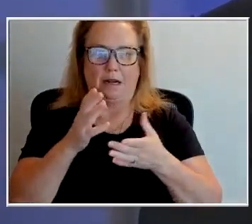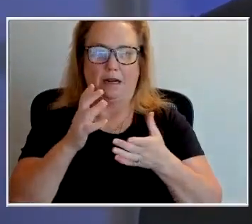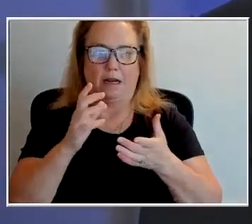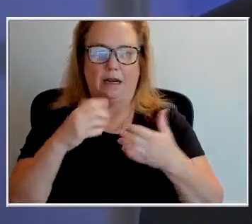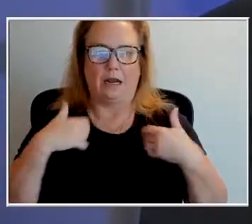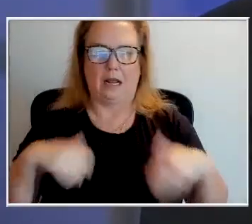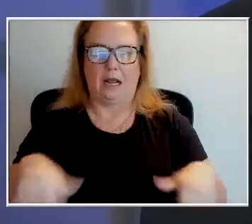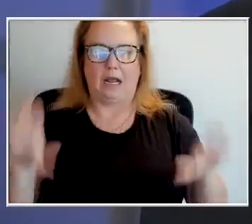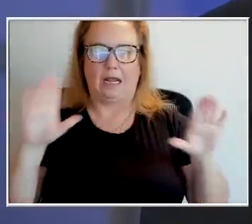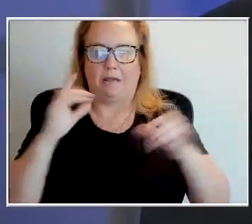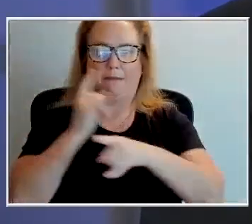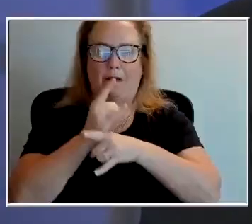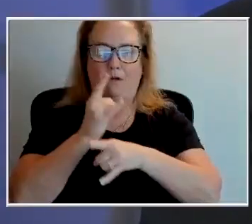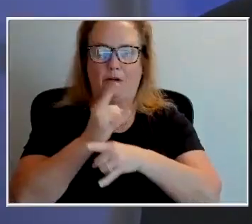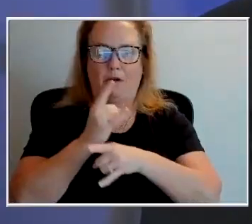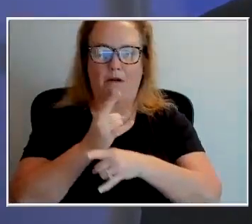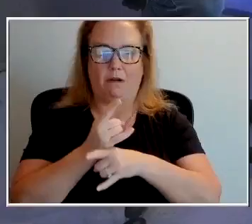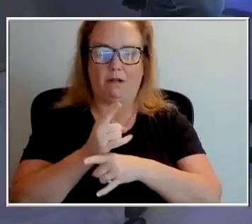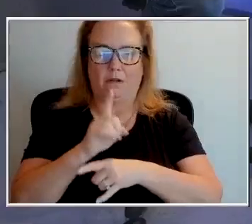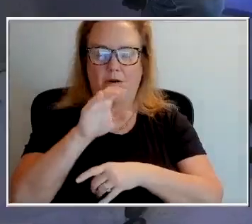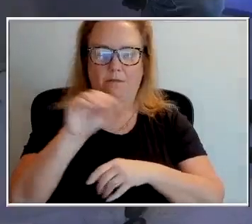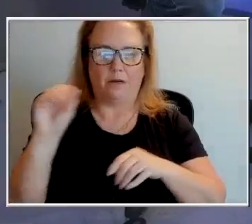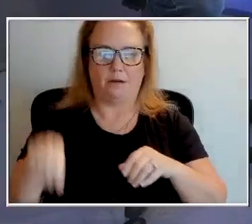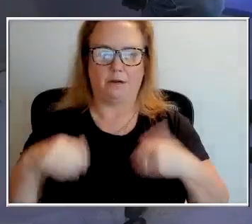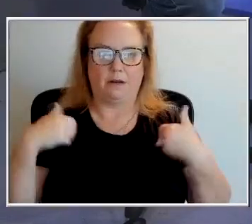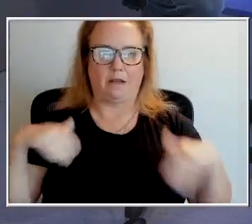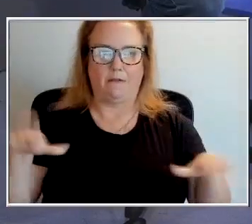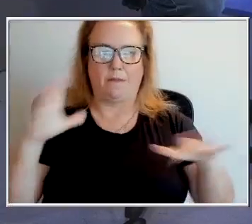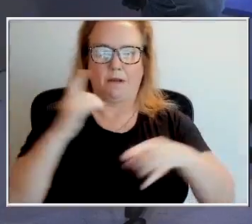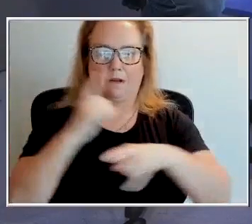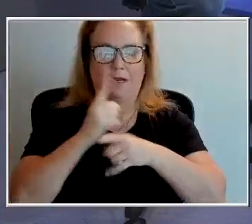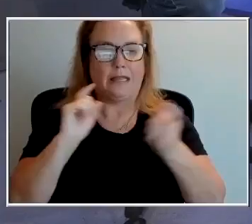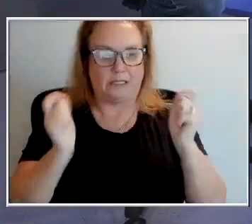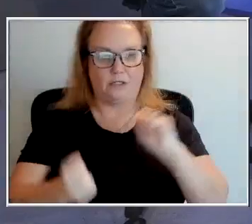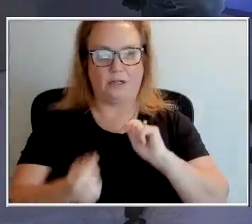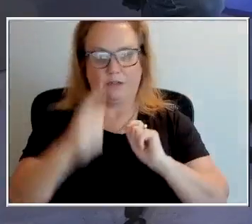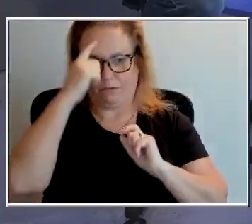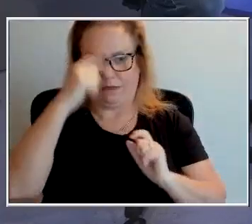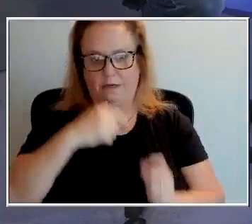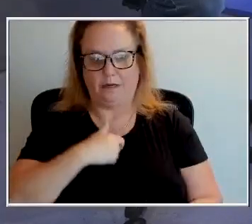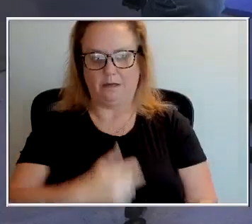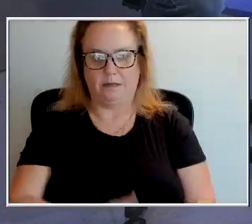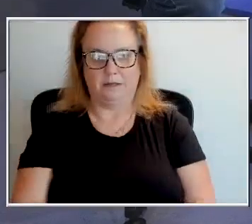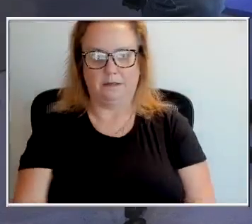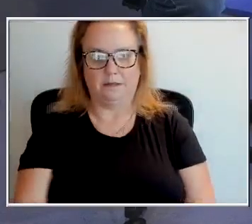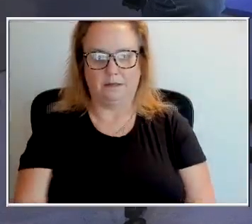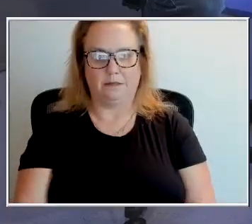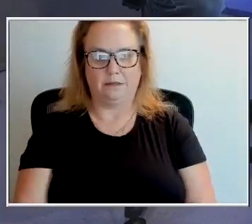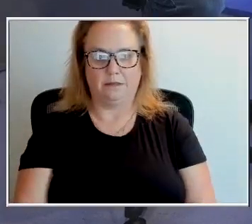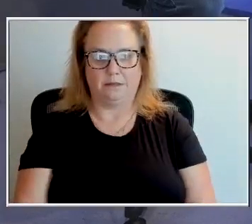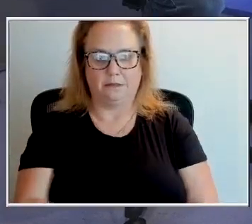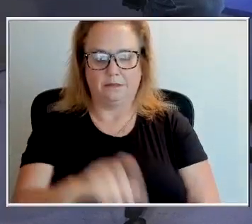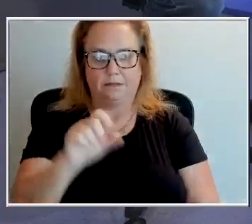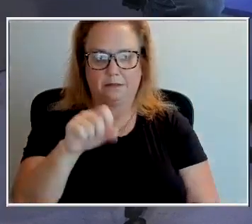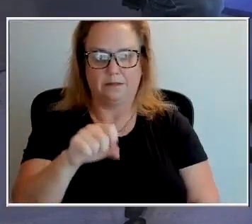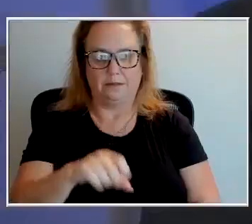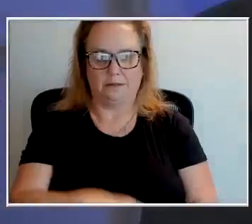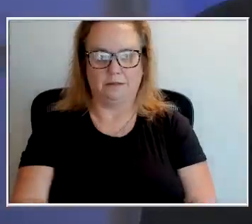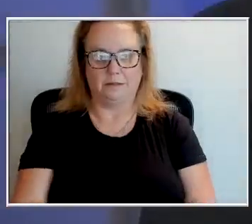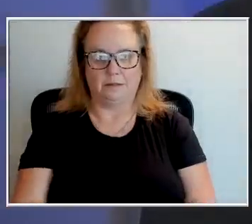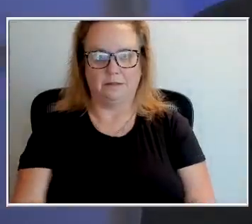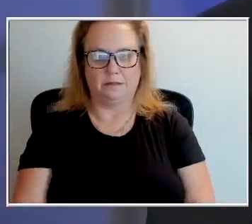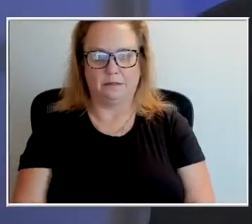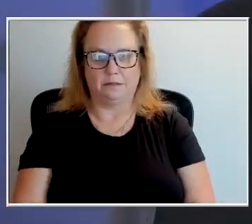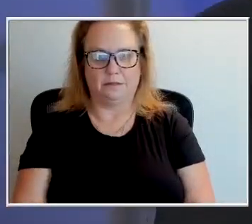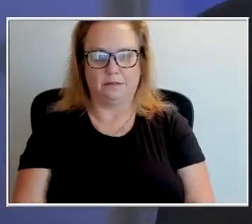alcohol. Yeah, that's a big, and that's a change. Well, yeah, it is,